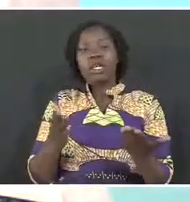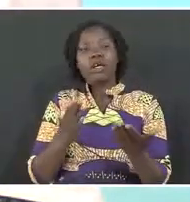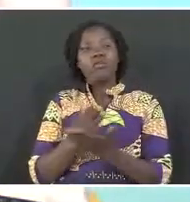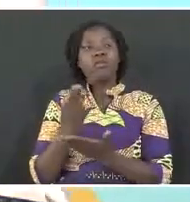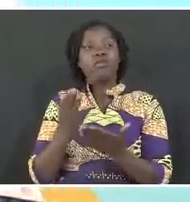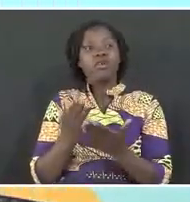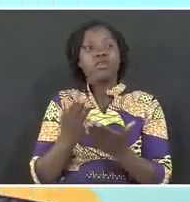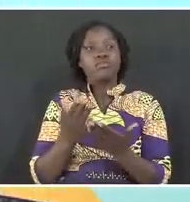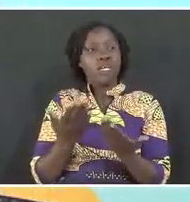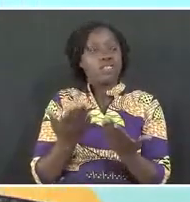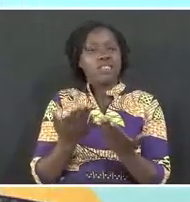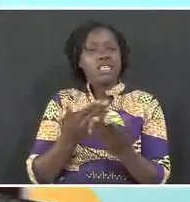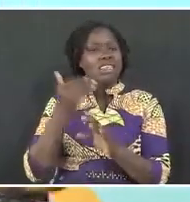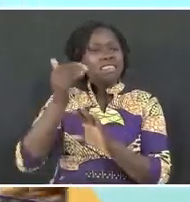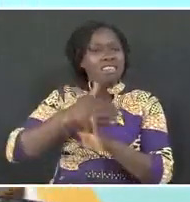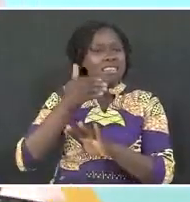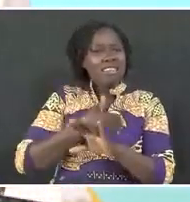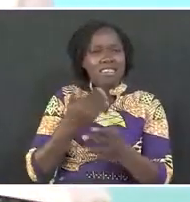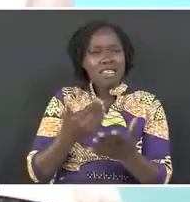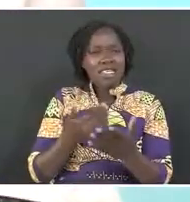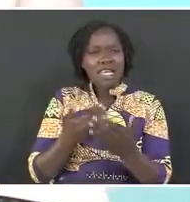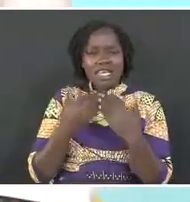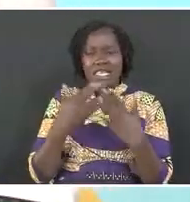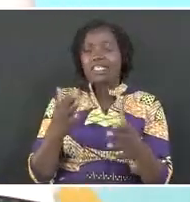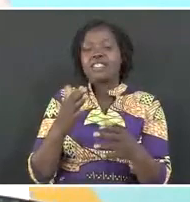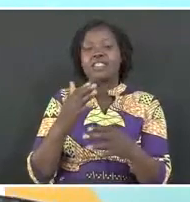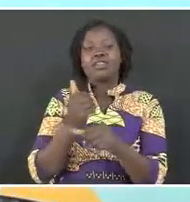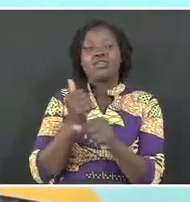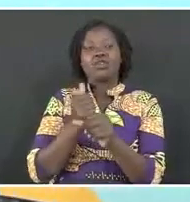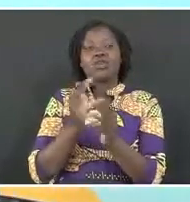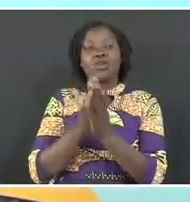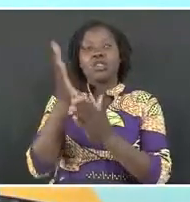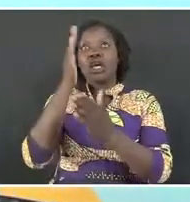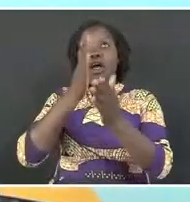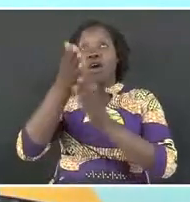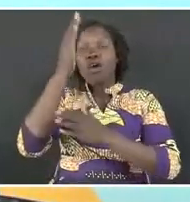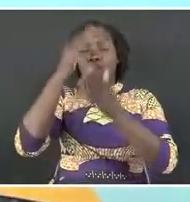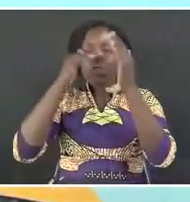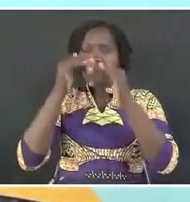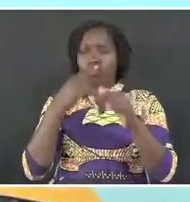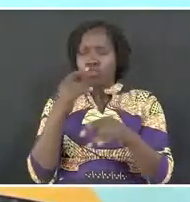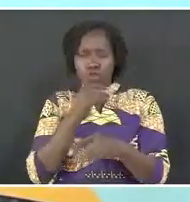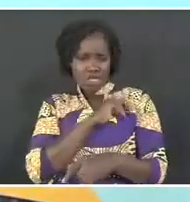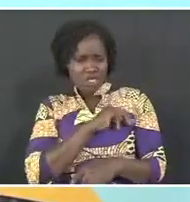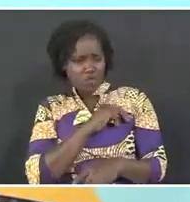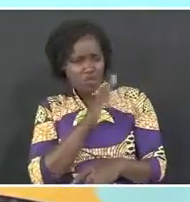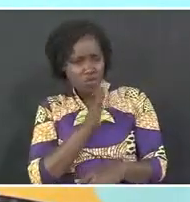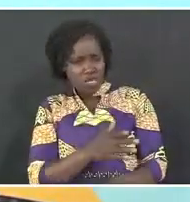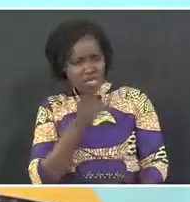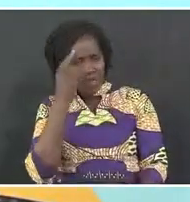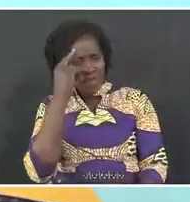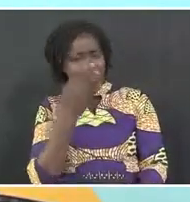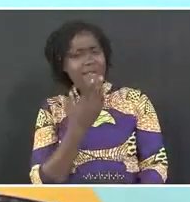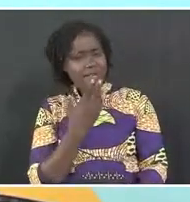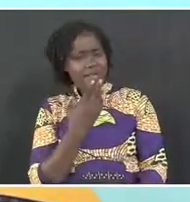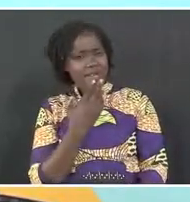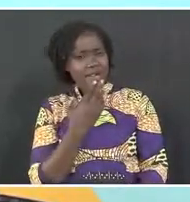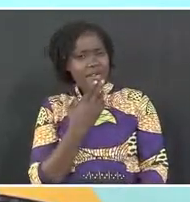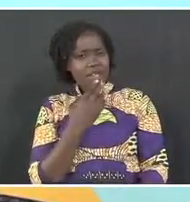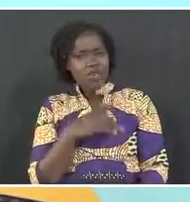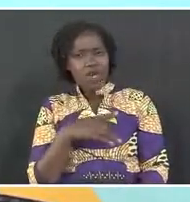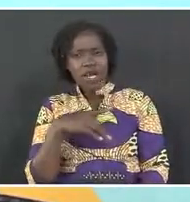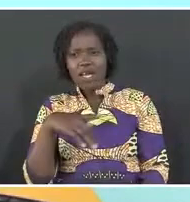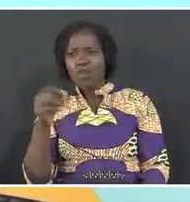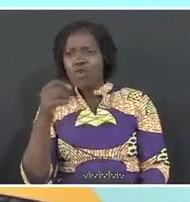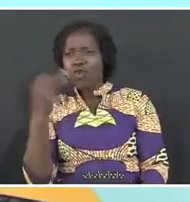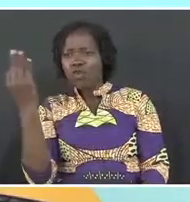in religion, and it has nothing to do with our God of heaven. And so this missionary thought, do I need to go